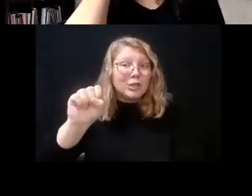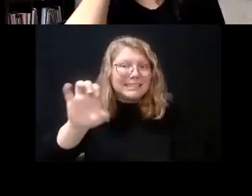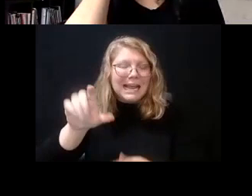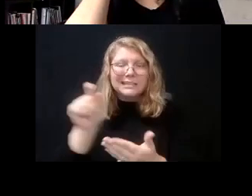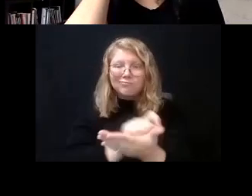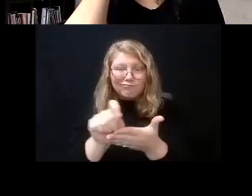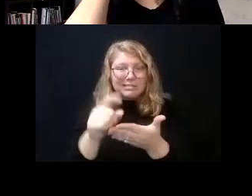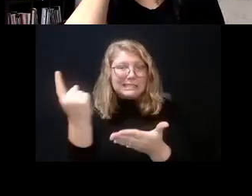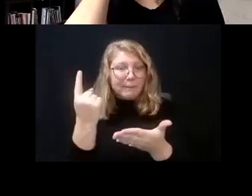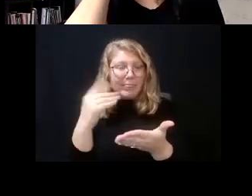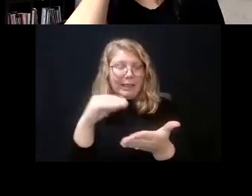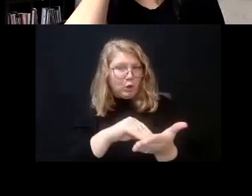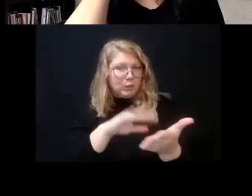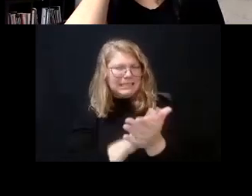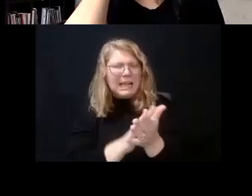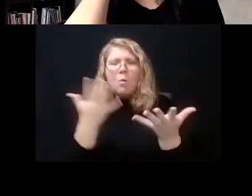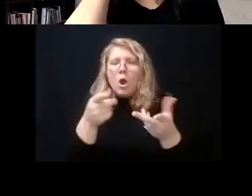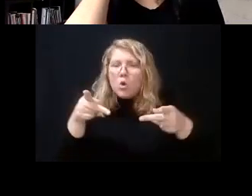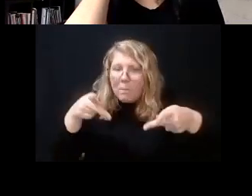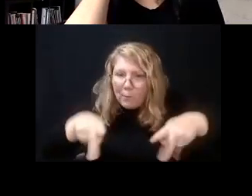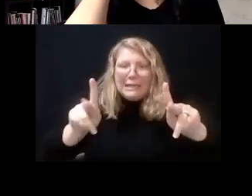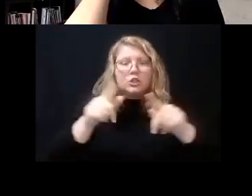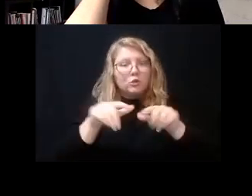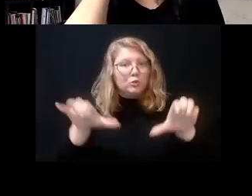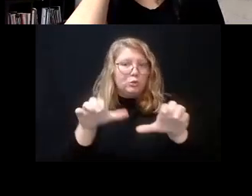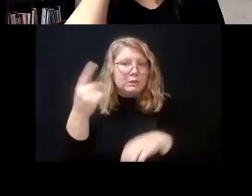just write something down. What's the permission slip you need for this?